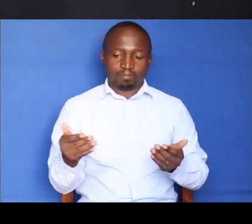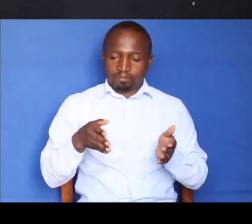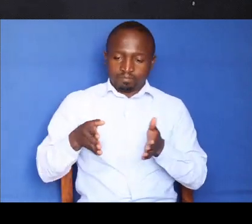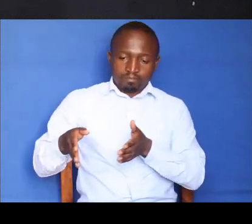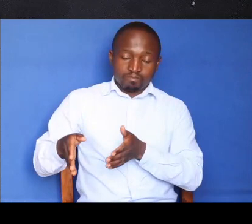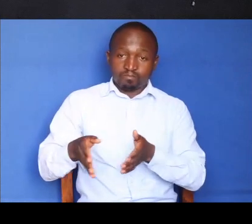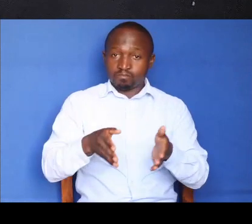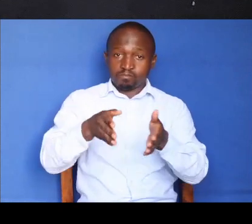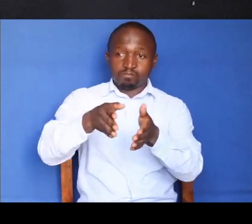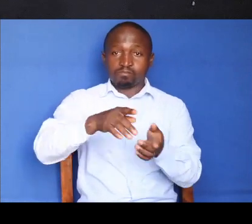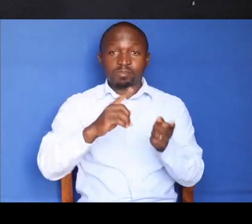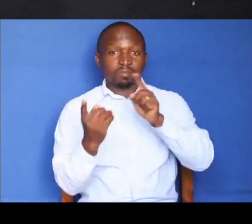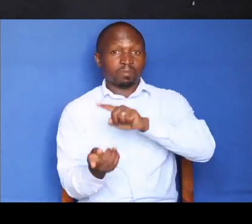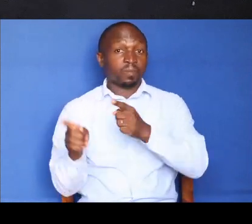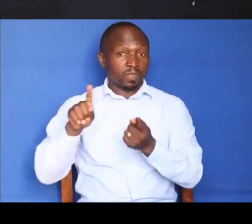rejuvenation.